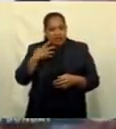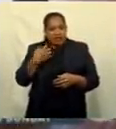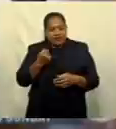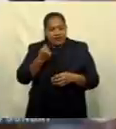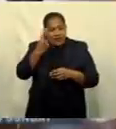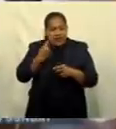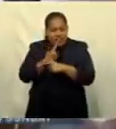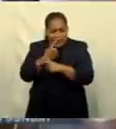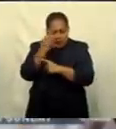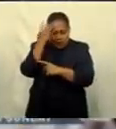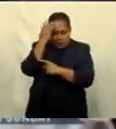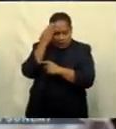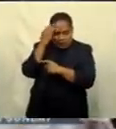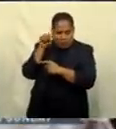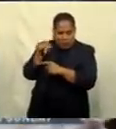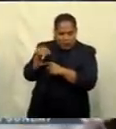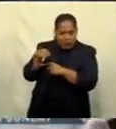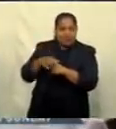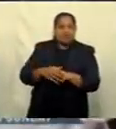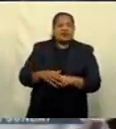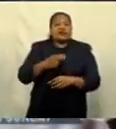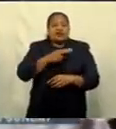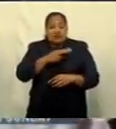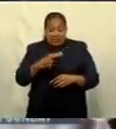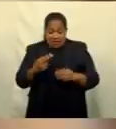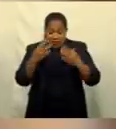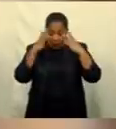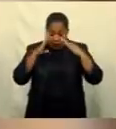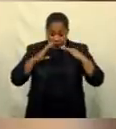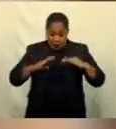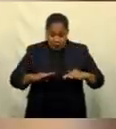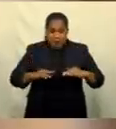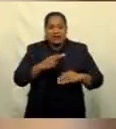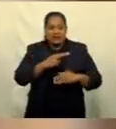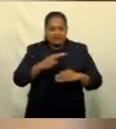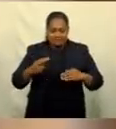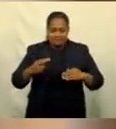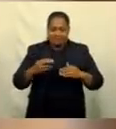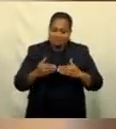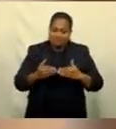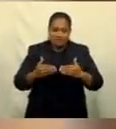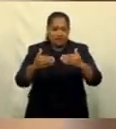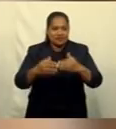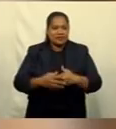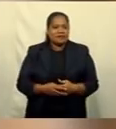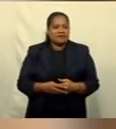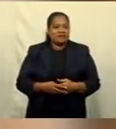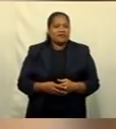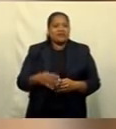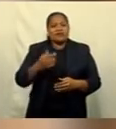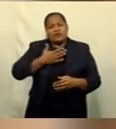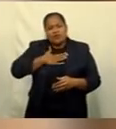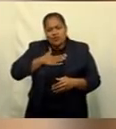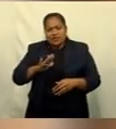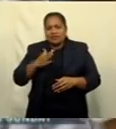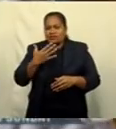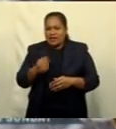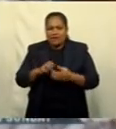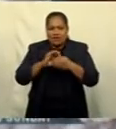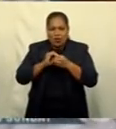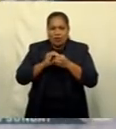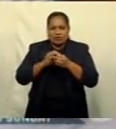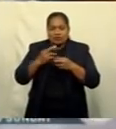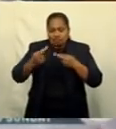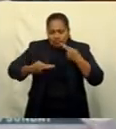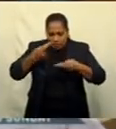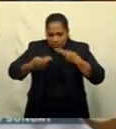this and let it sink in, and then I'll write you an email, let you know how I feel. Narayan would like to have a food truck or a restaurant of his own, which will feature